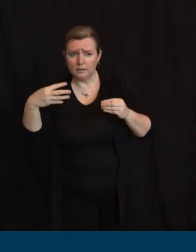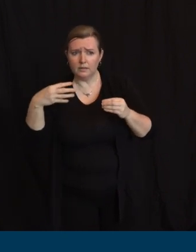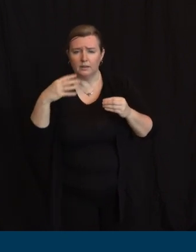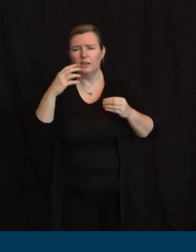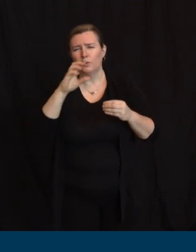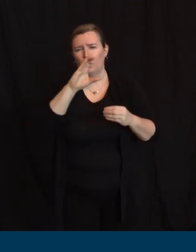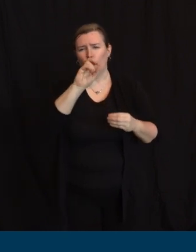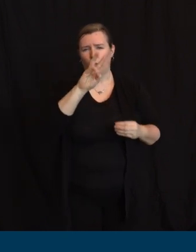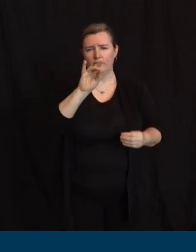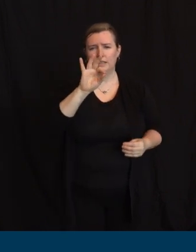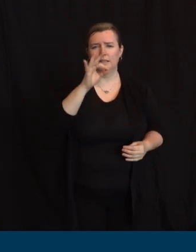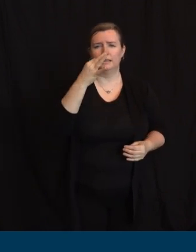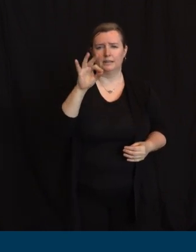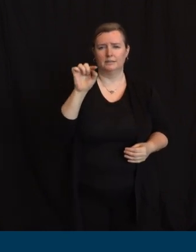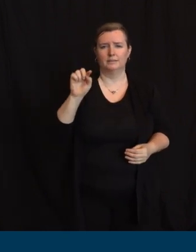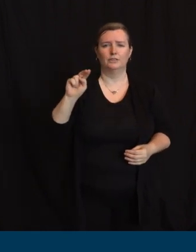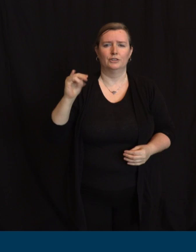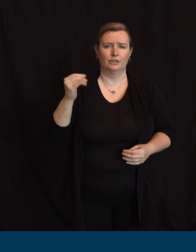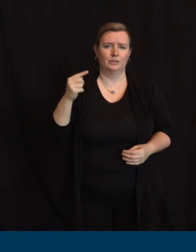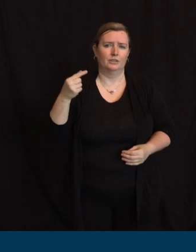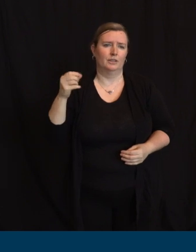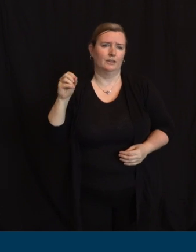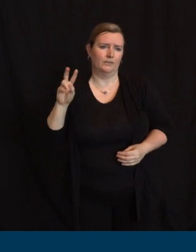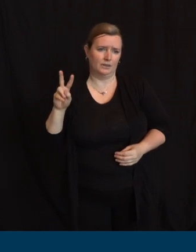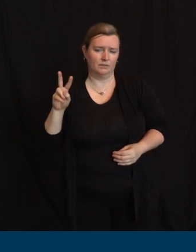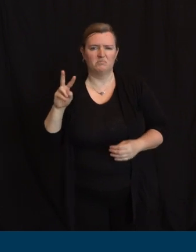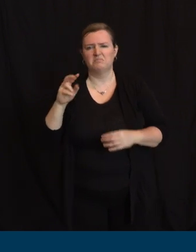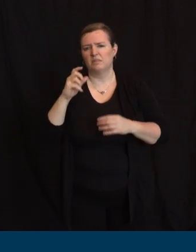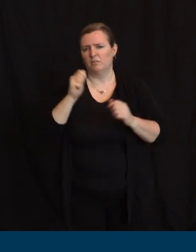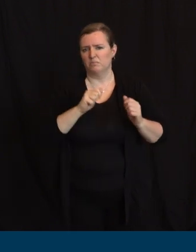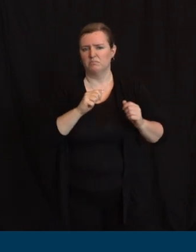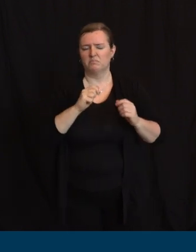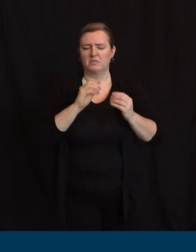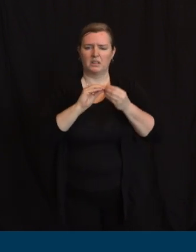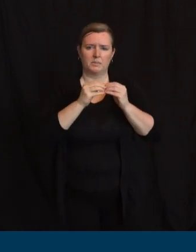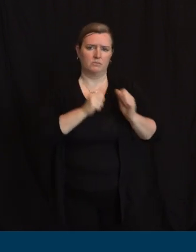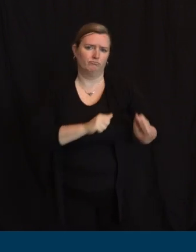covid19.nj.gov, as of 10 p.m. last evening, 10